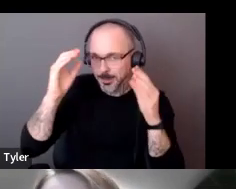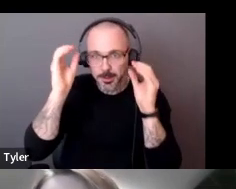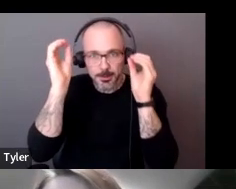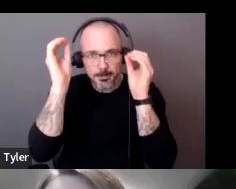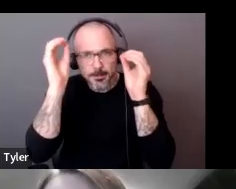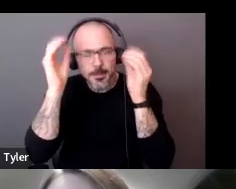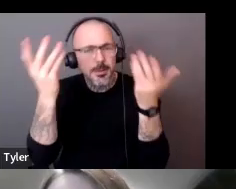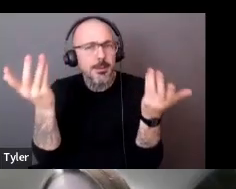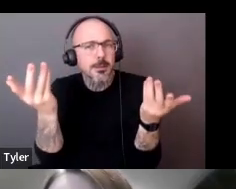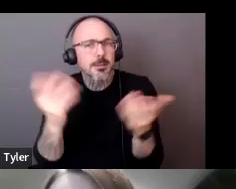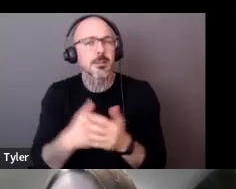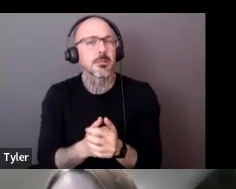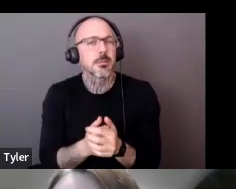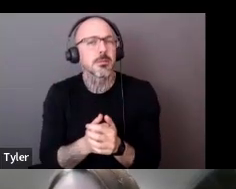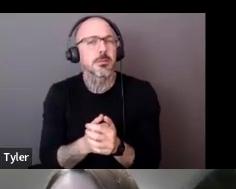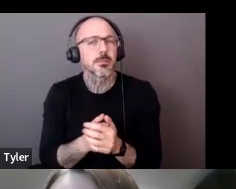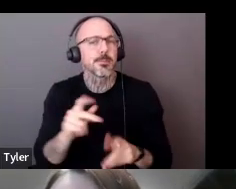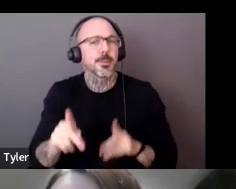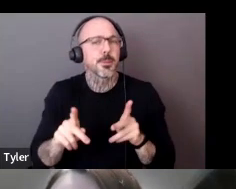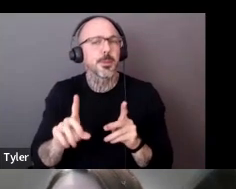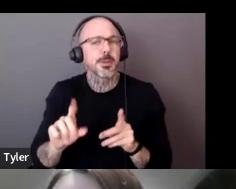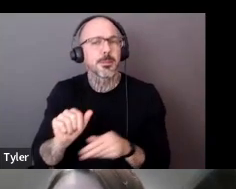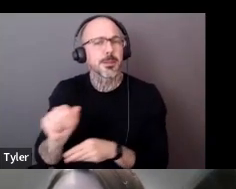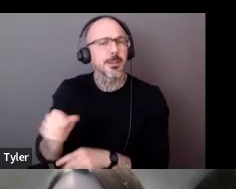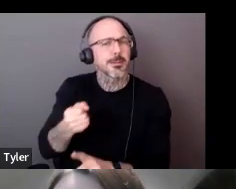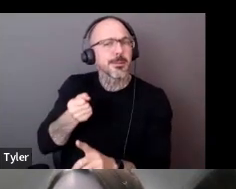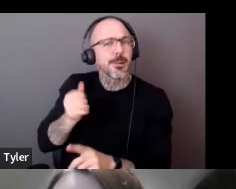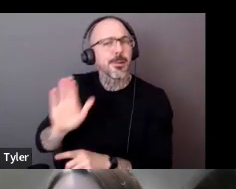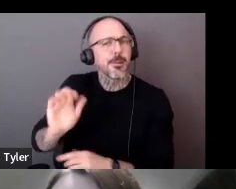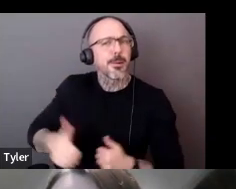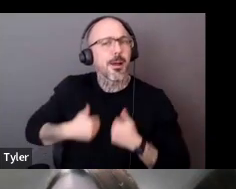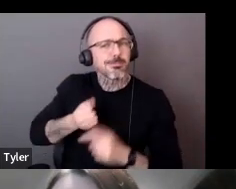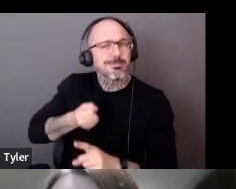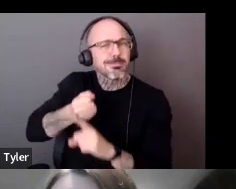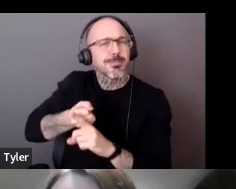what impact does that have on people with disabilities' lives?